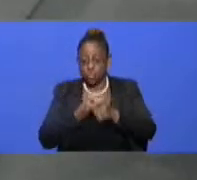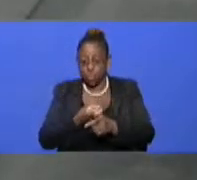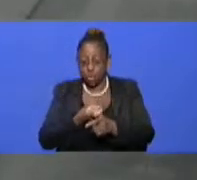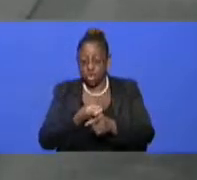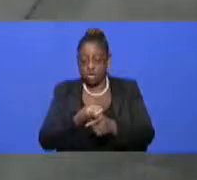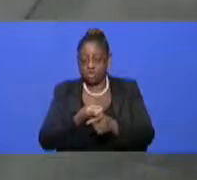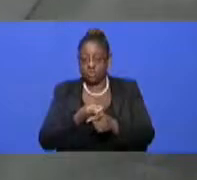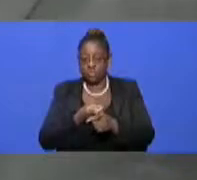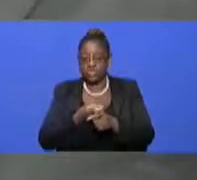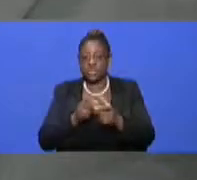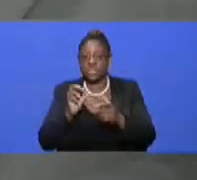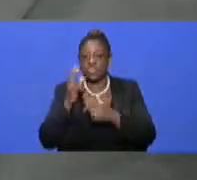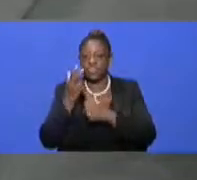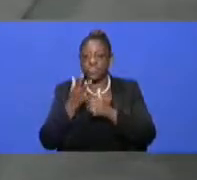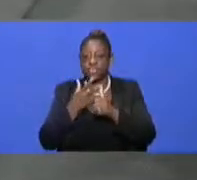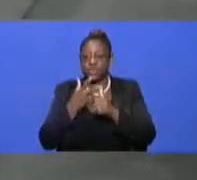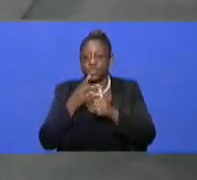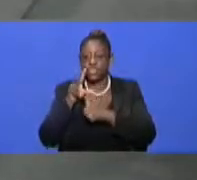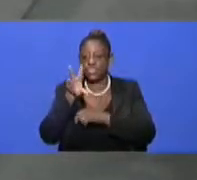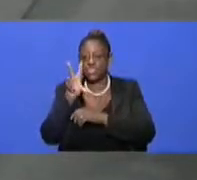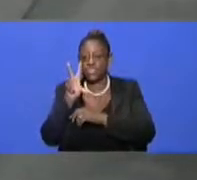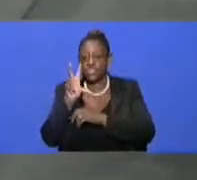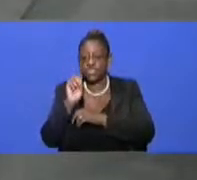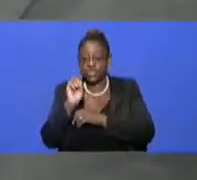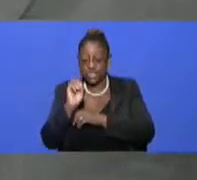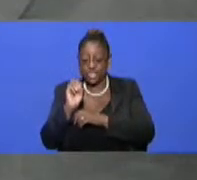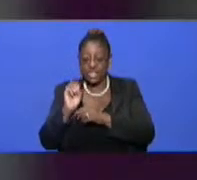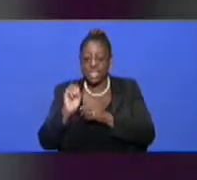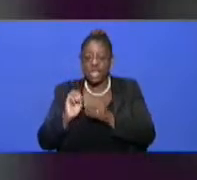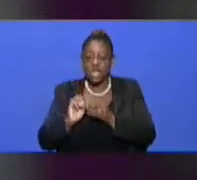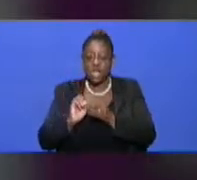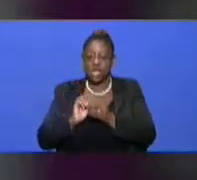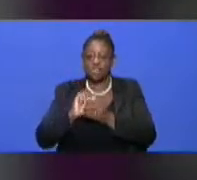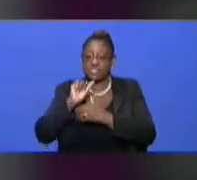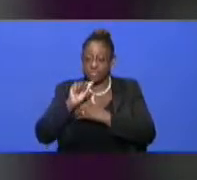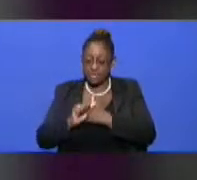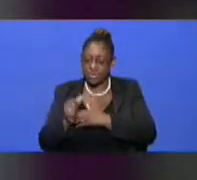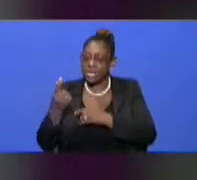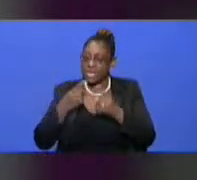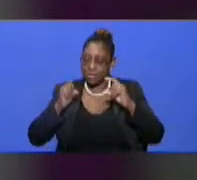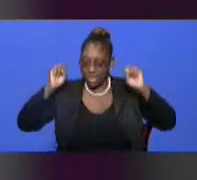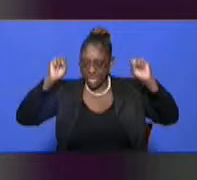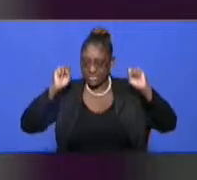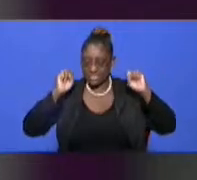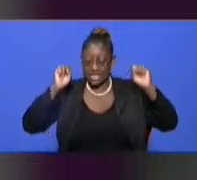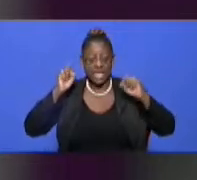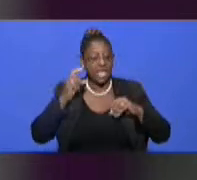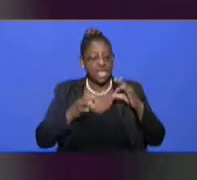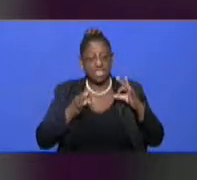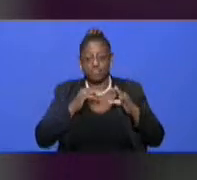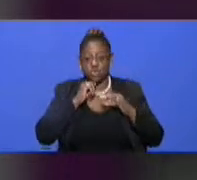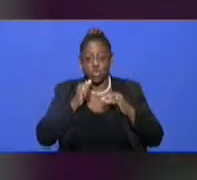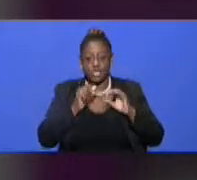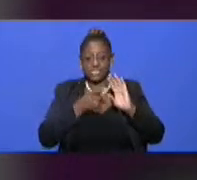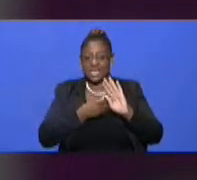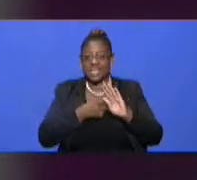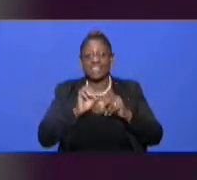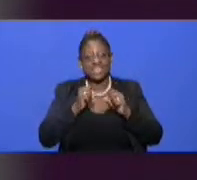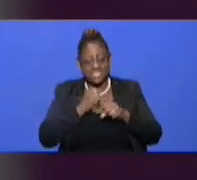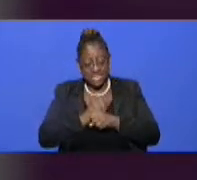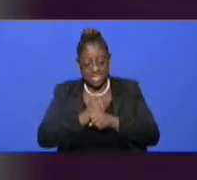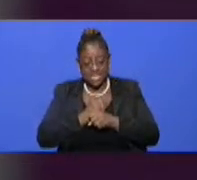of September, and we're encouraging persons to partner with us, to come out, to exercise. If you haven't started exercising for the